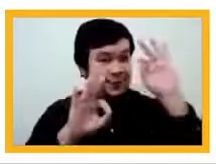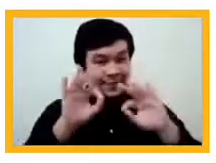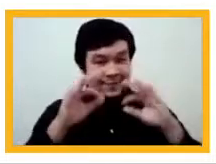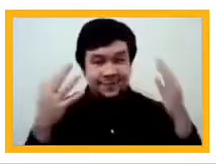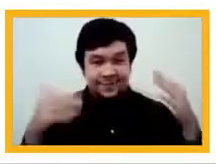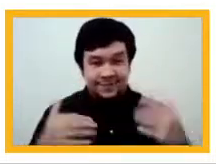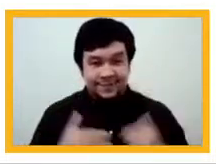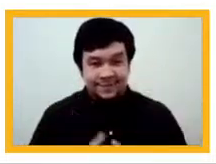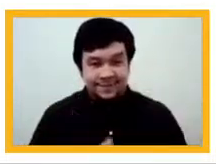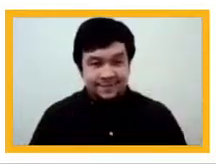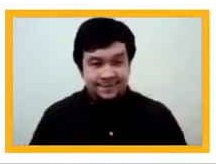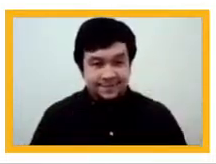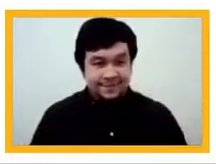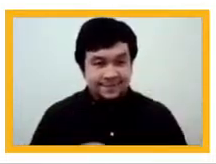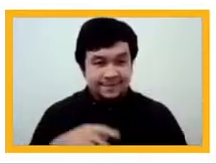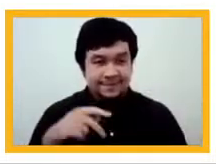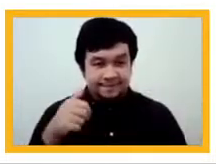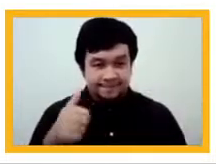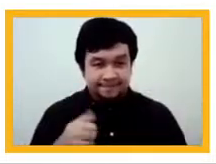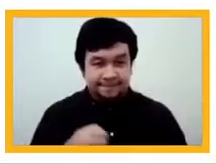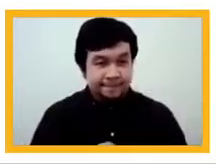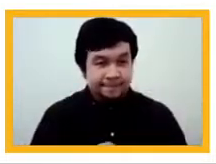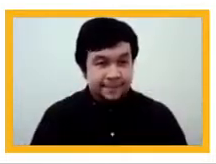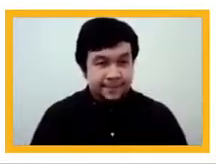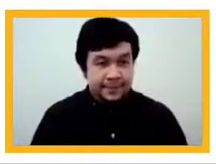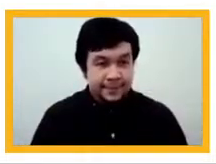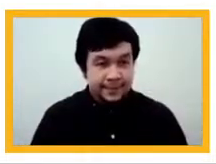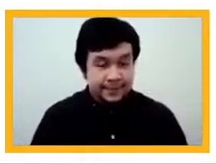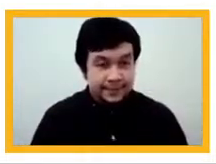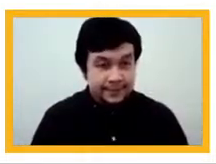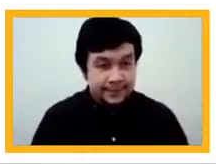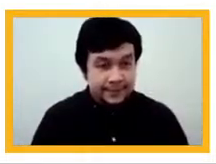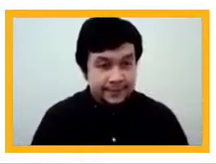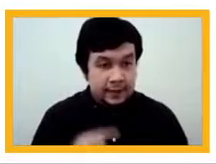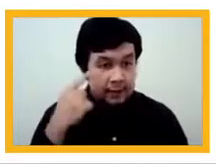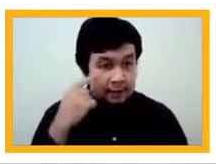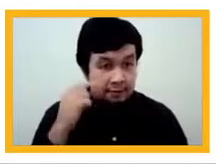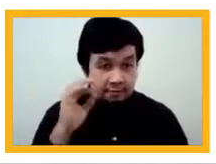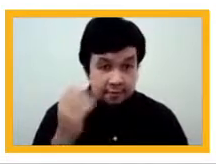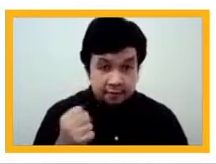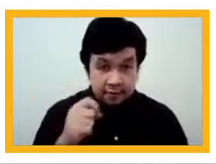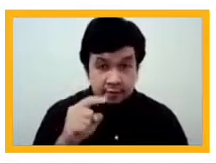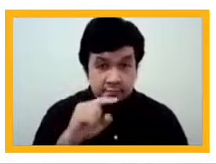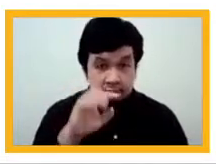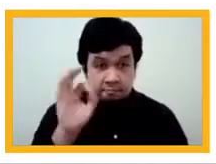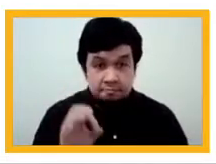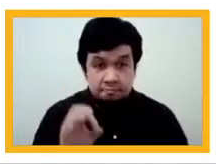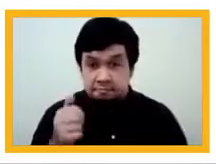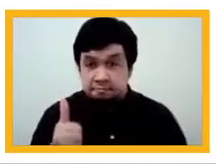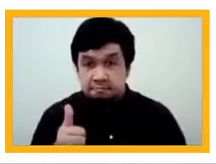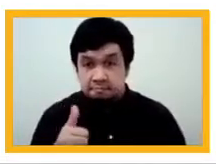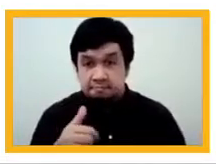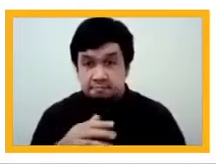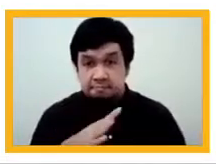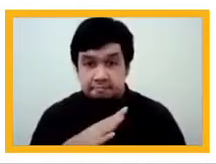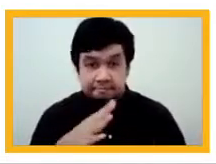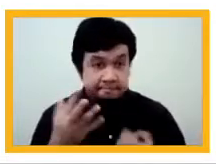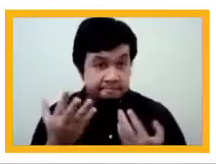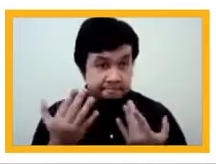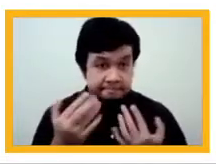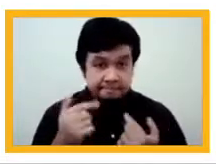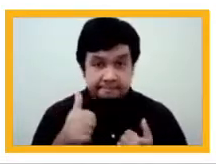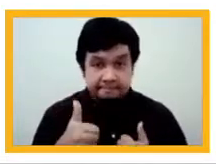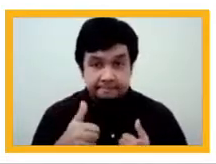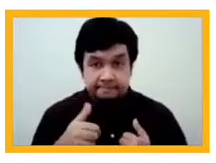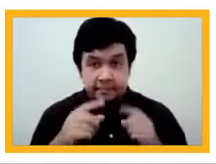is actually, I think it's for everyone here. I'm putting it in already to include the audience, and that is, most of